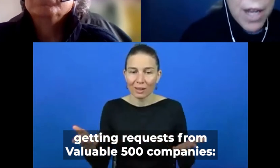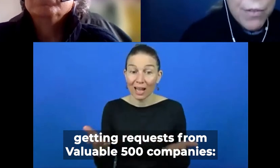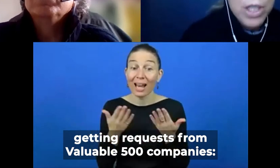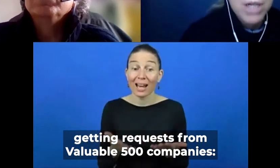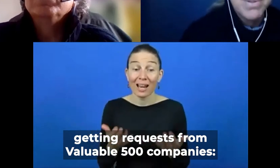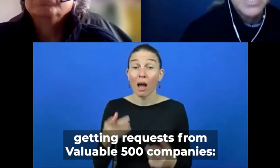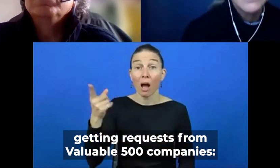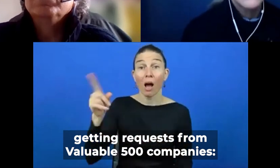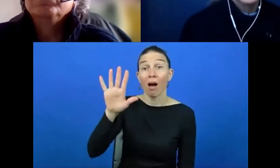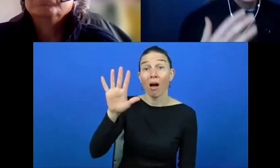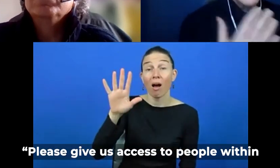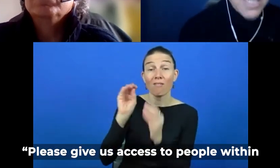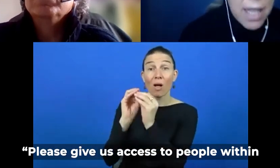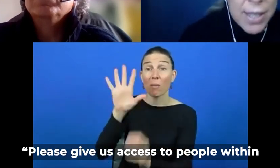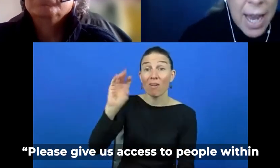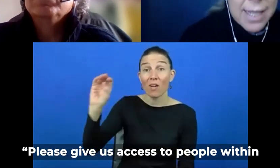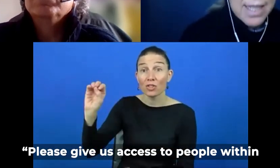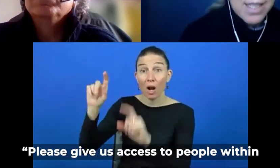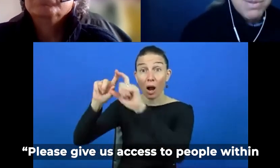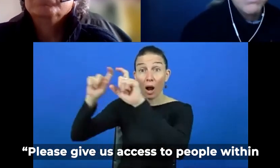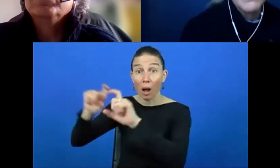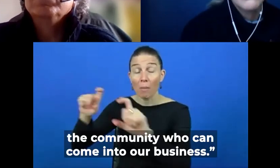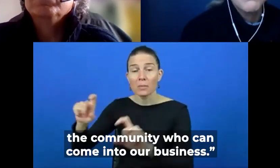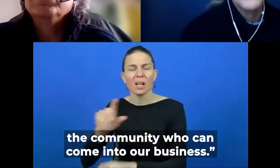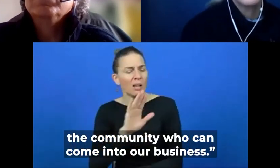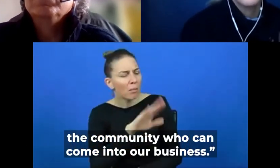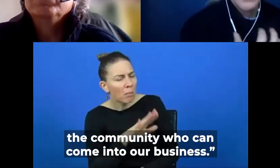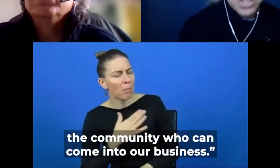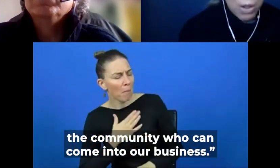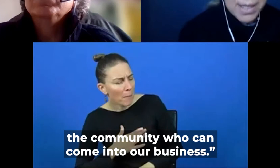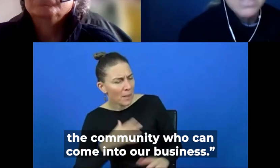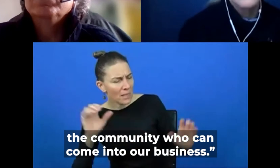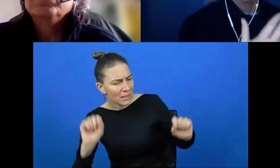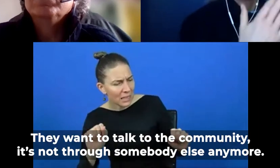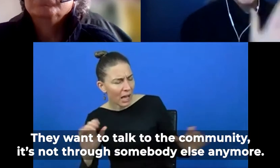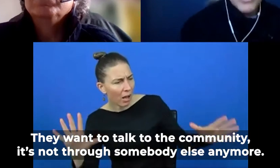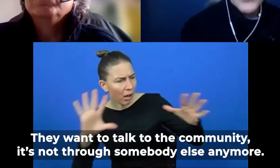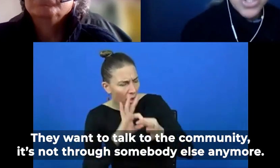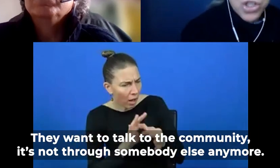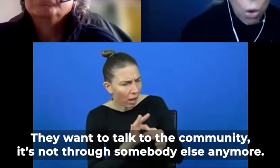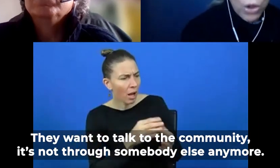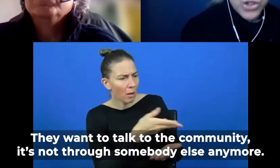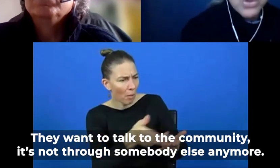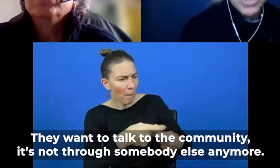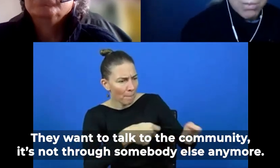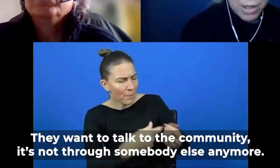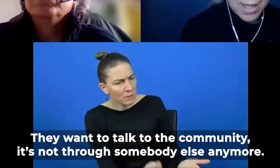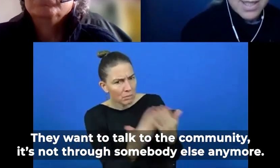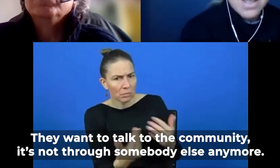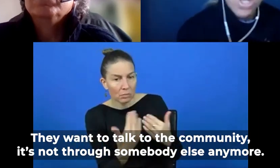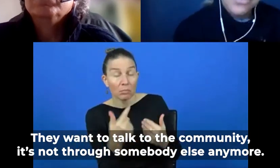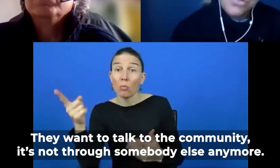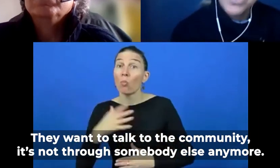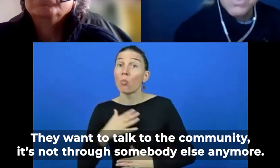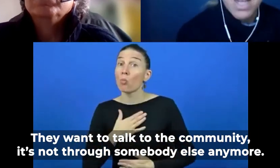Valuable 500 companies. Please give us access to people within the community who can come into our business. They want to talk to the community.